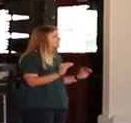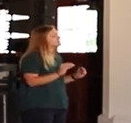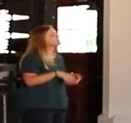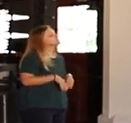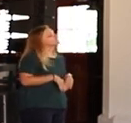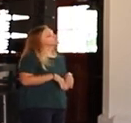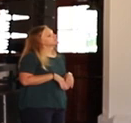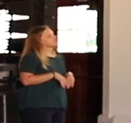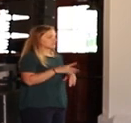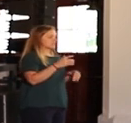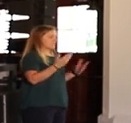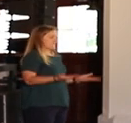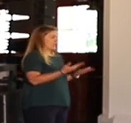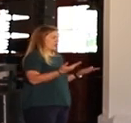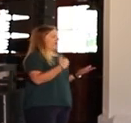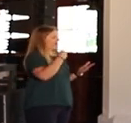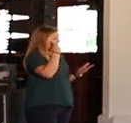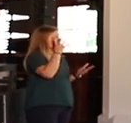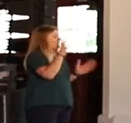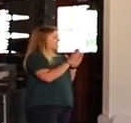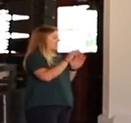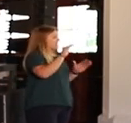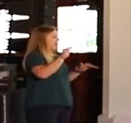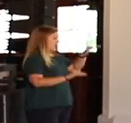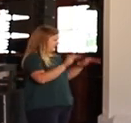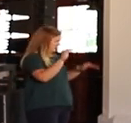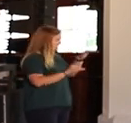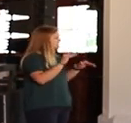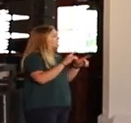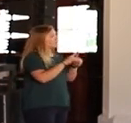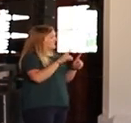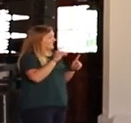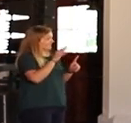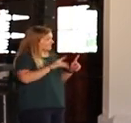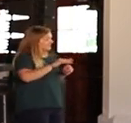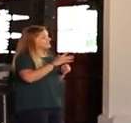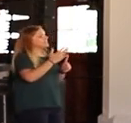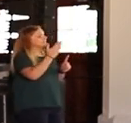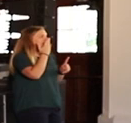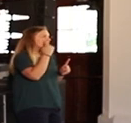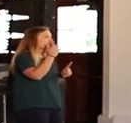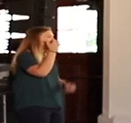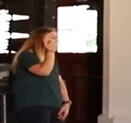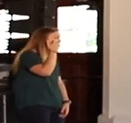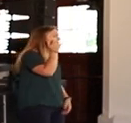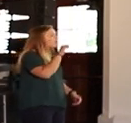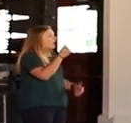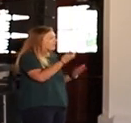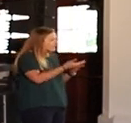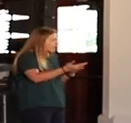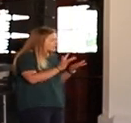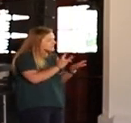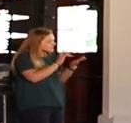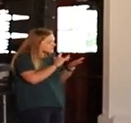There's an element of balance here, I think, that gets even more challenging in an environment, thanks to our phones and other